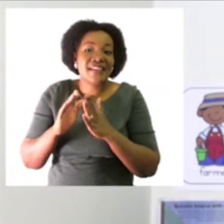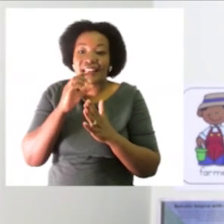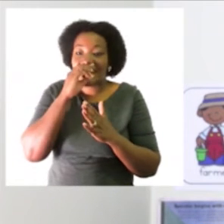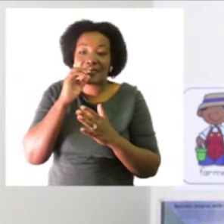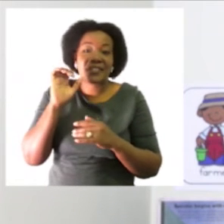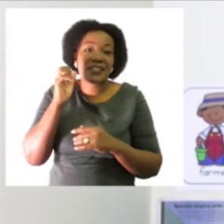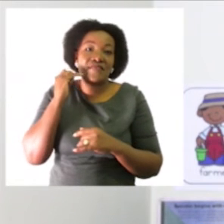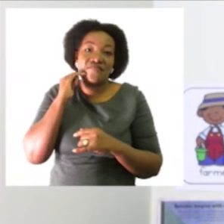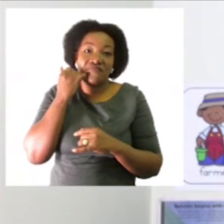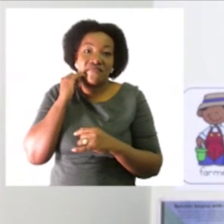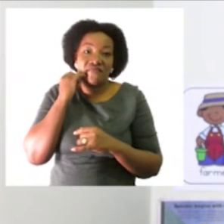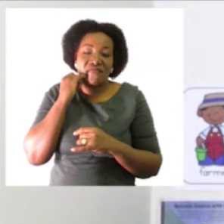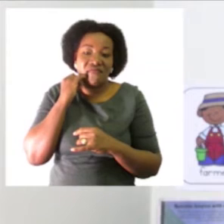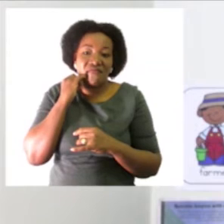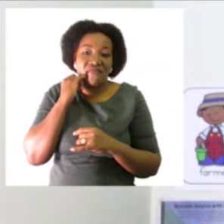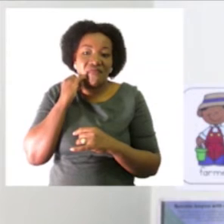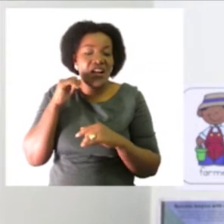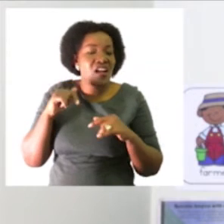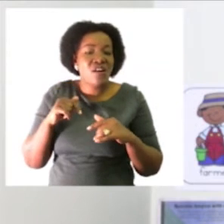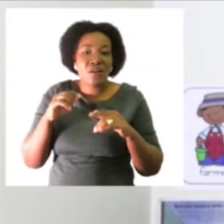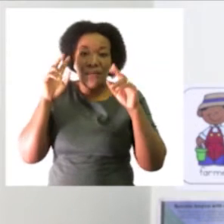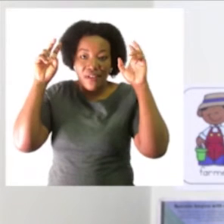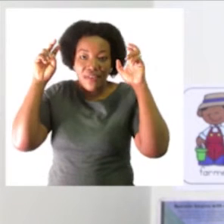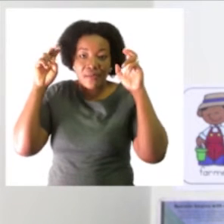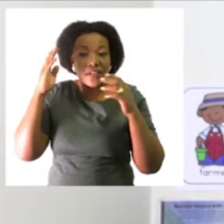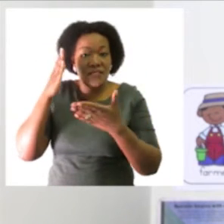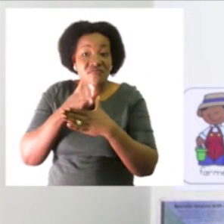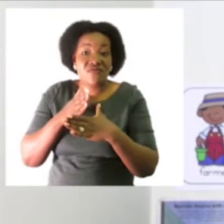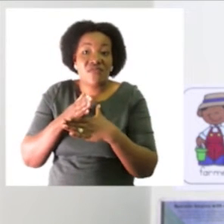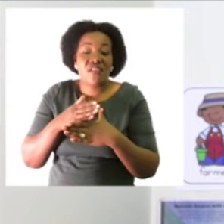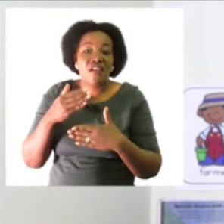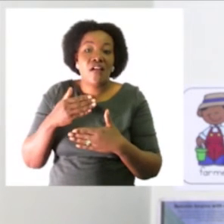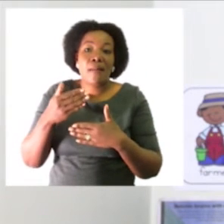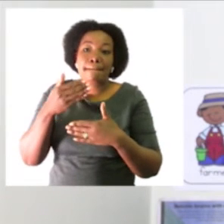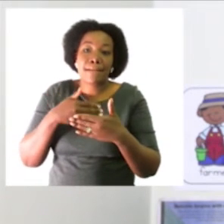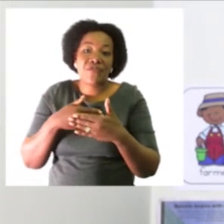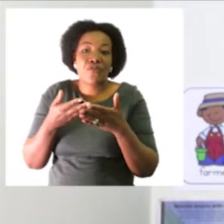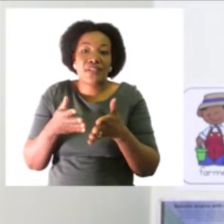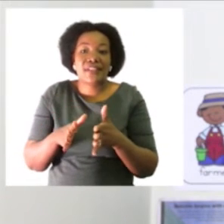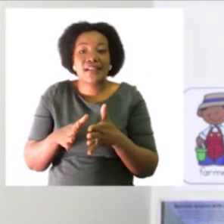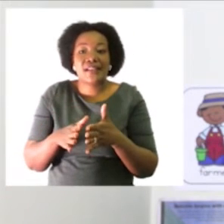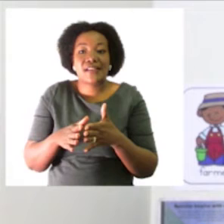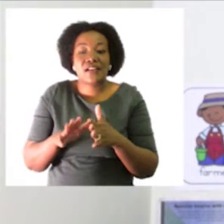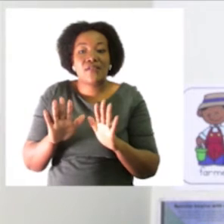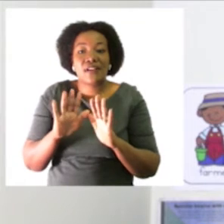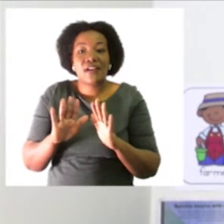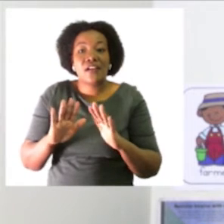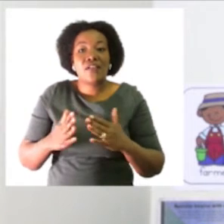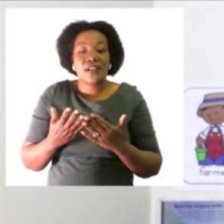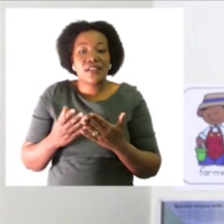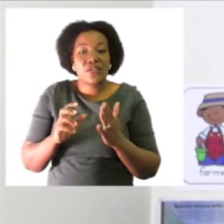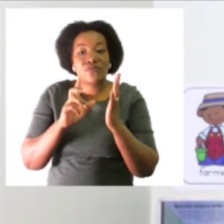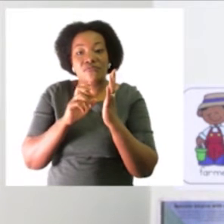and this week's theme will be occupations. Before we start with our lessons, I would like for us to sanitize our